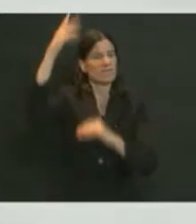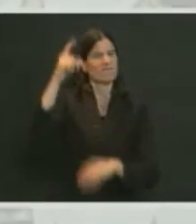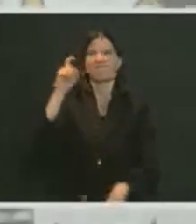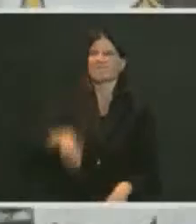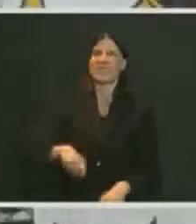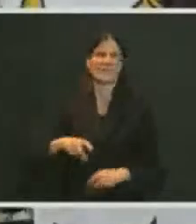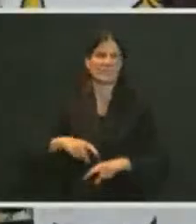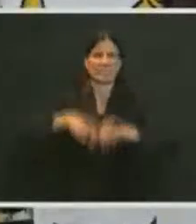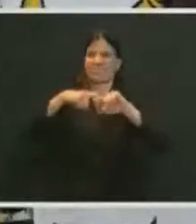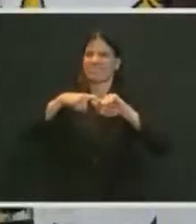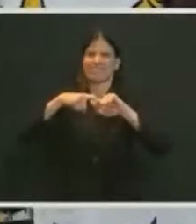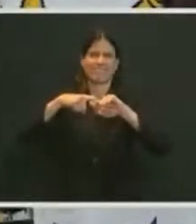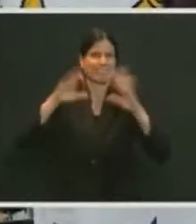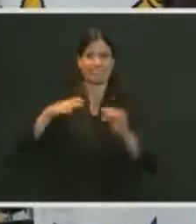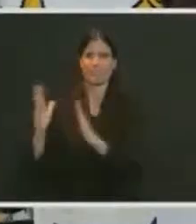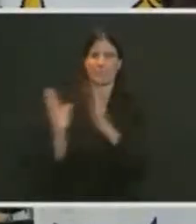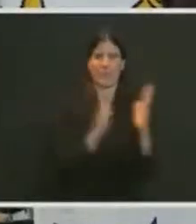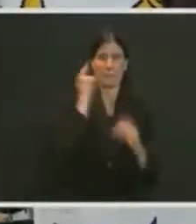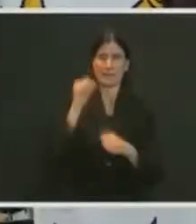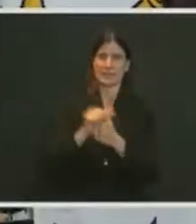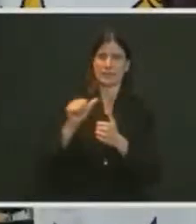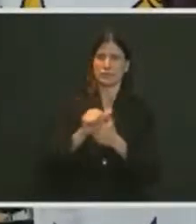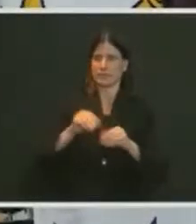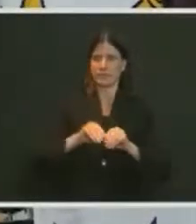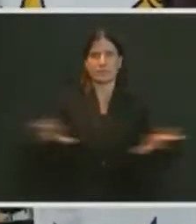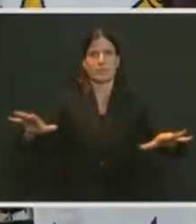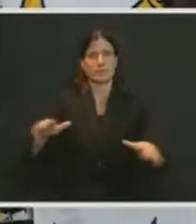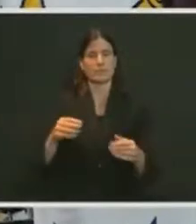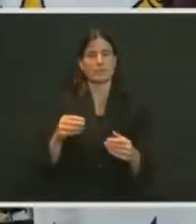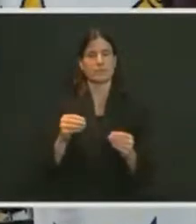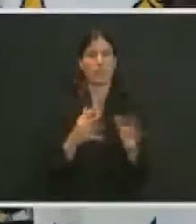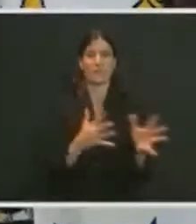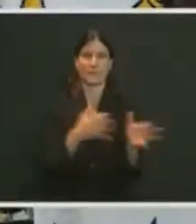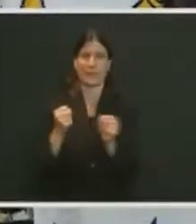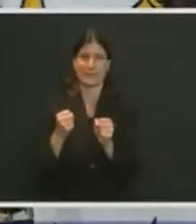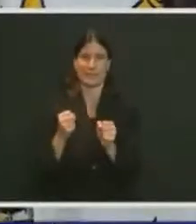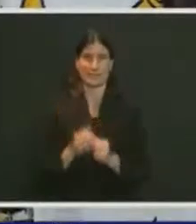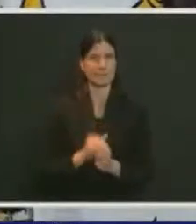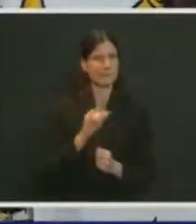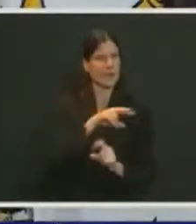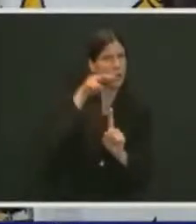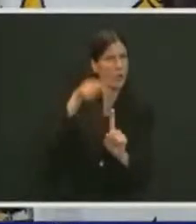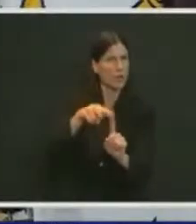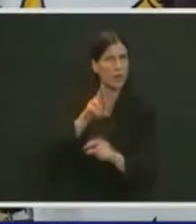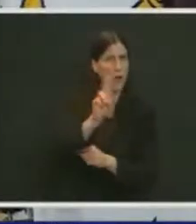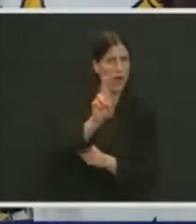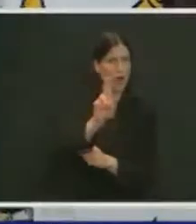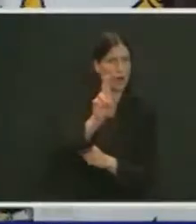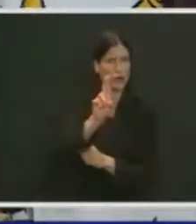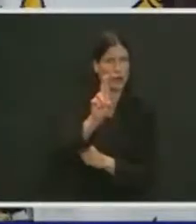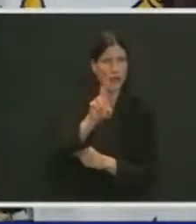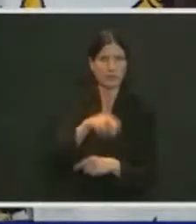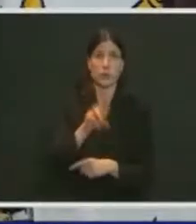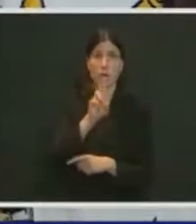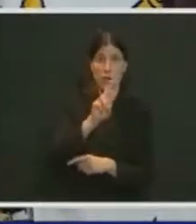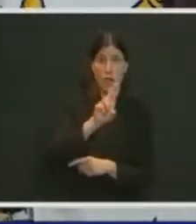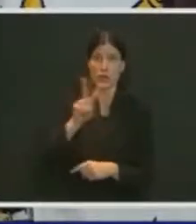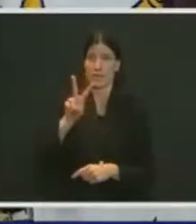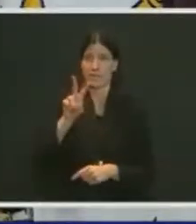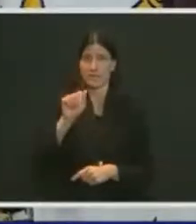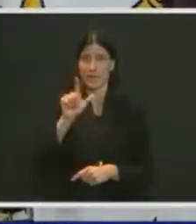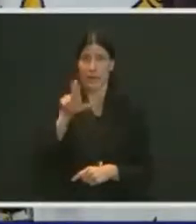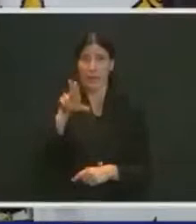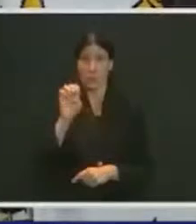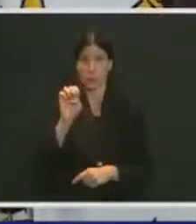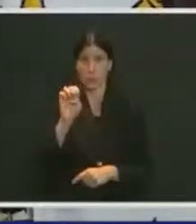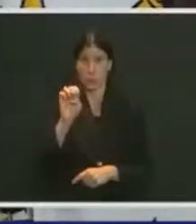about this. The R value, how many people one person can infect, is absolutely in